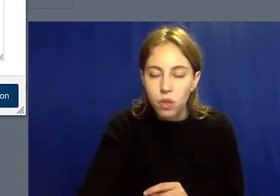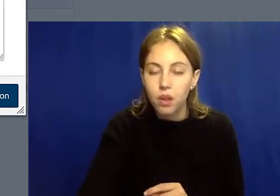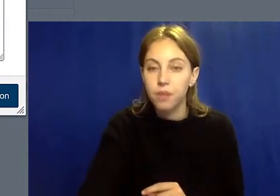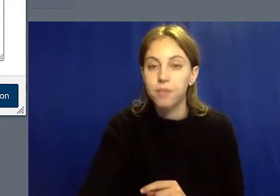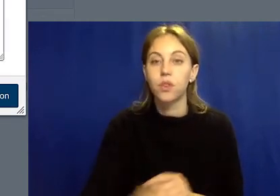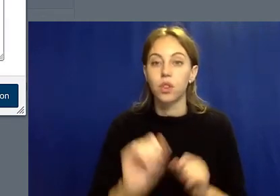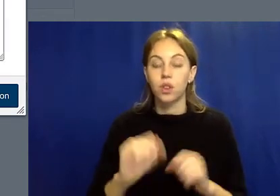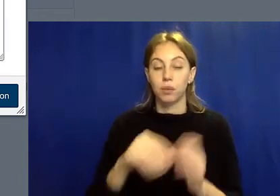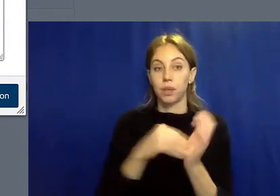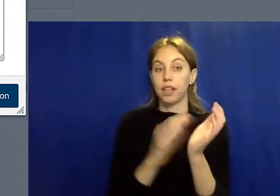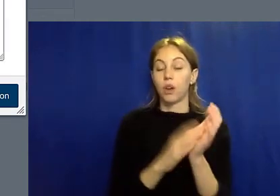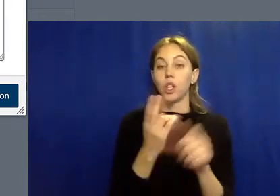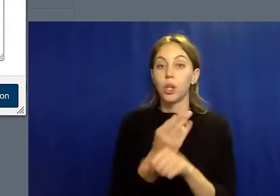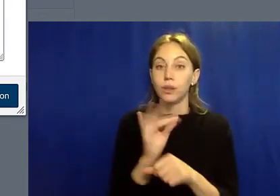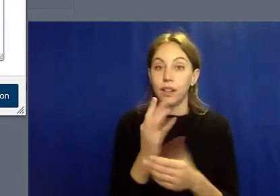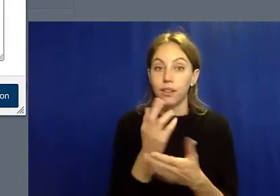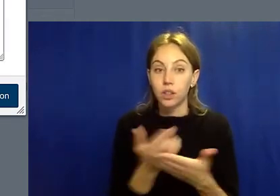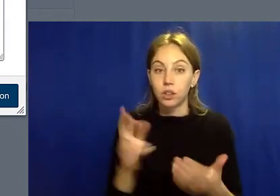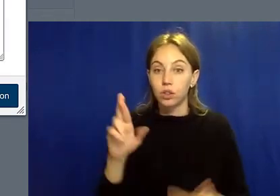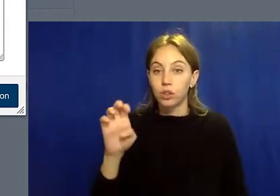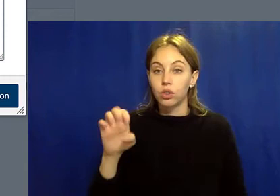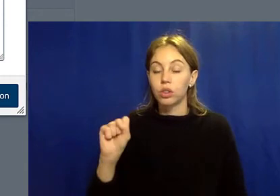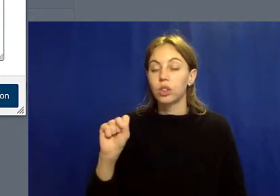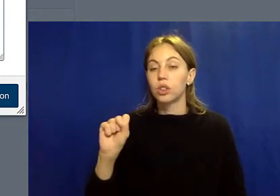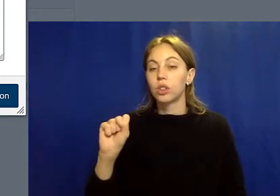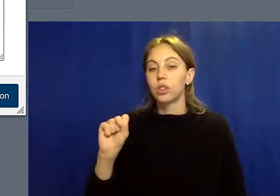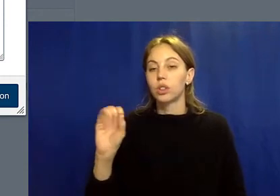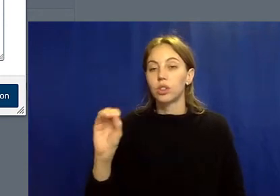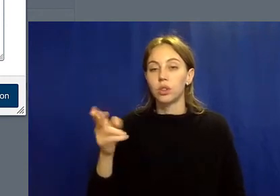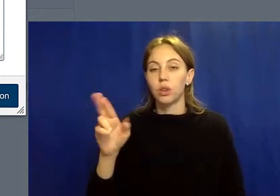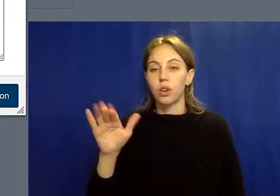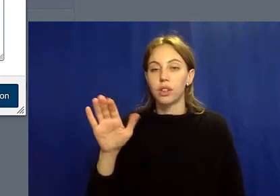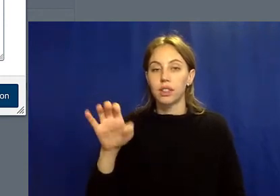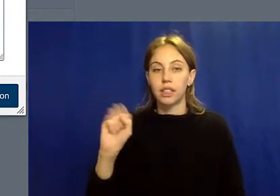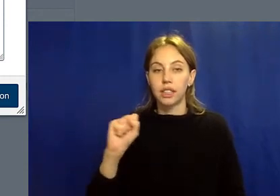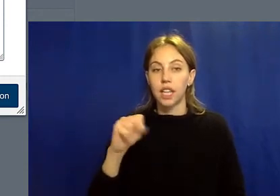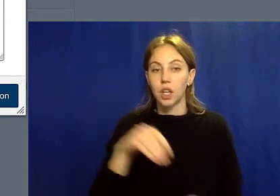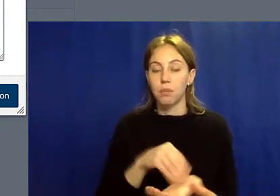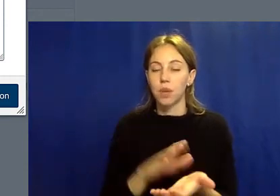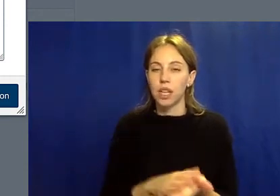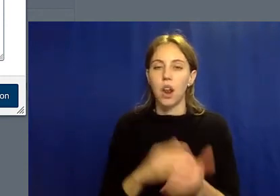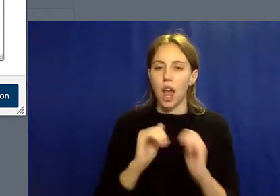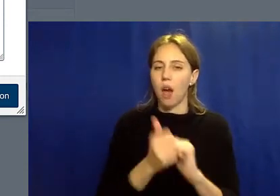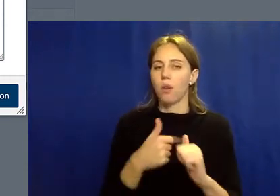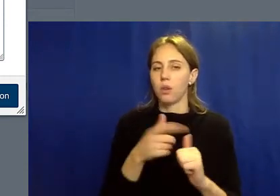you would describe how you evaluate,